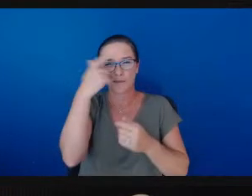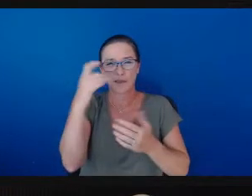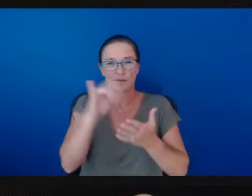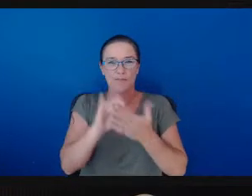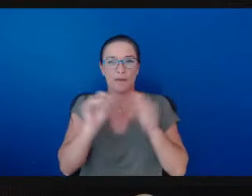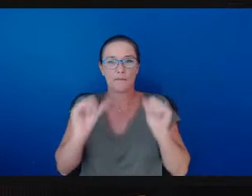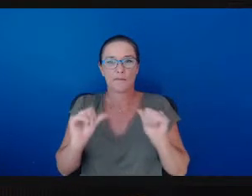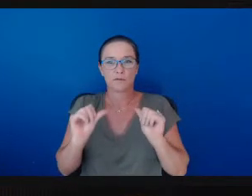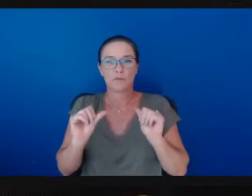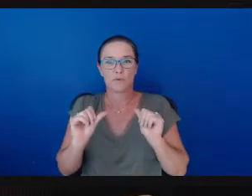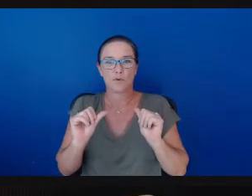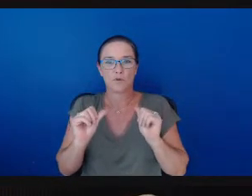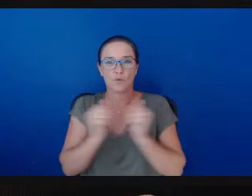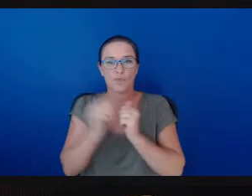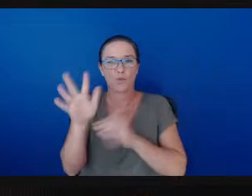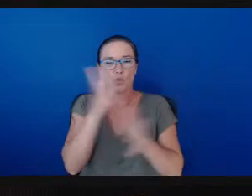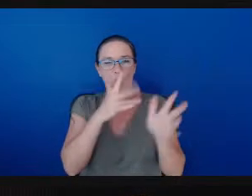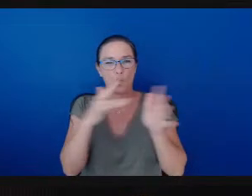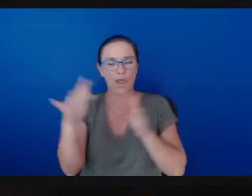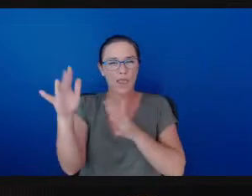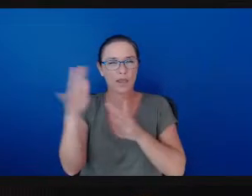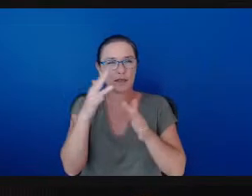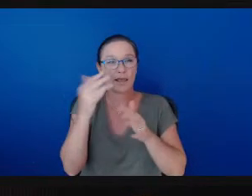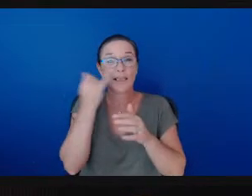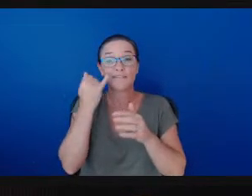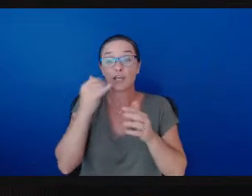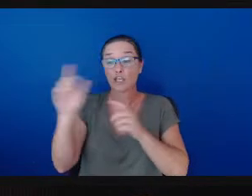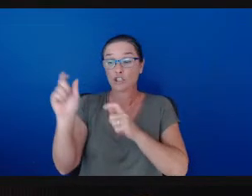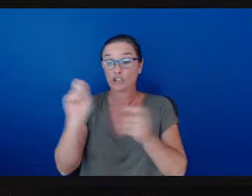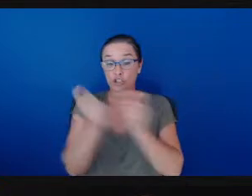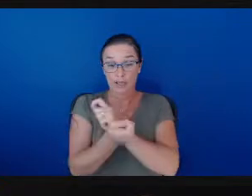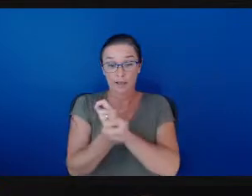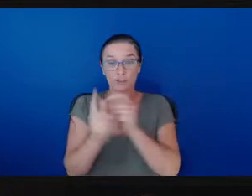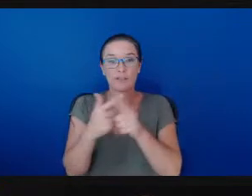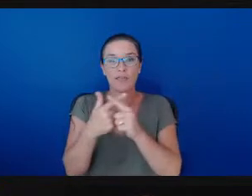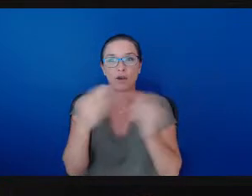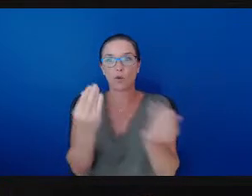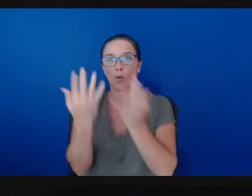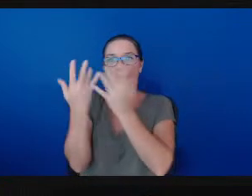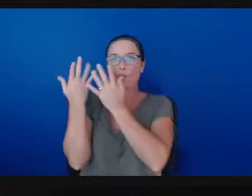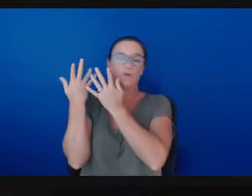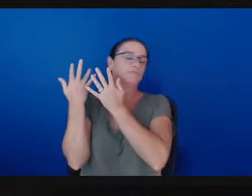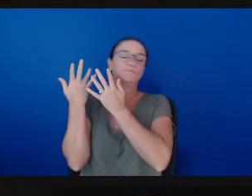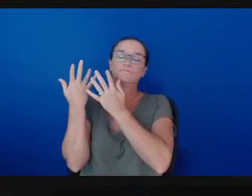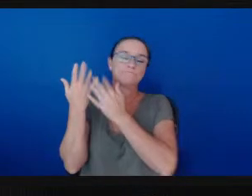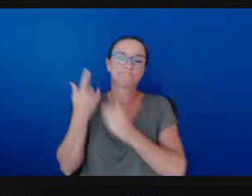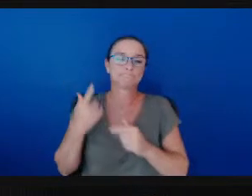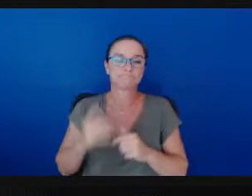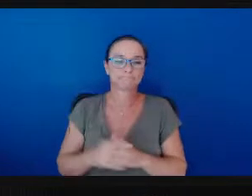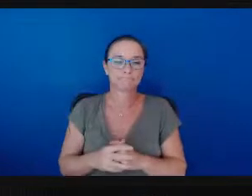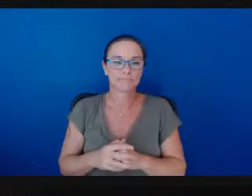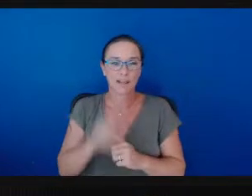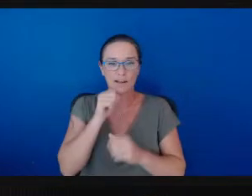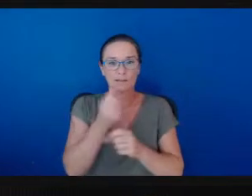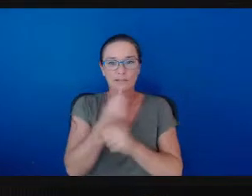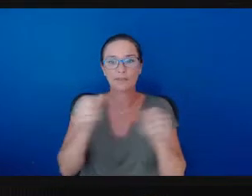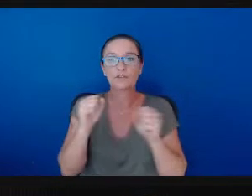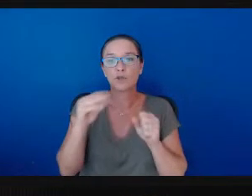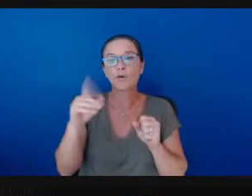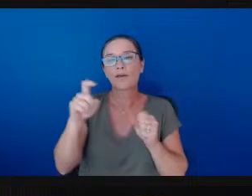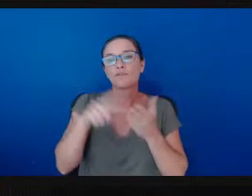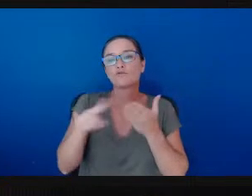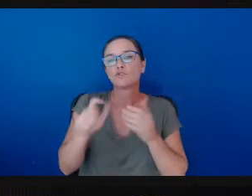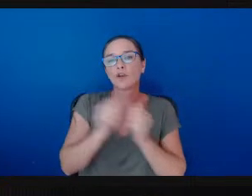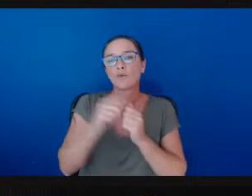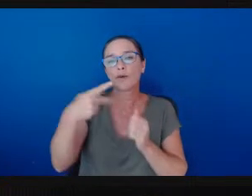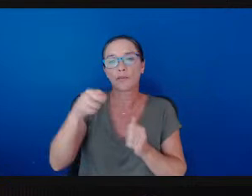potential of the wind changing and very quickly bringing that fog to a close by overlook there. So that's something we'll have to check with the park probably